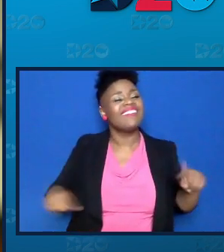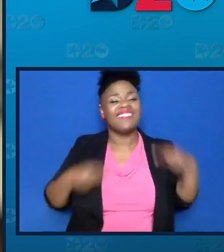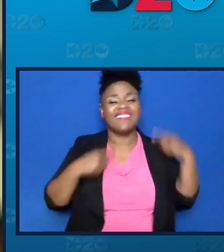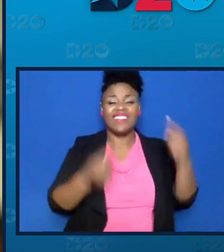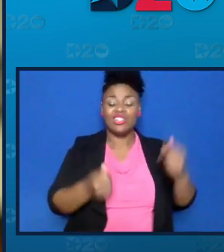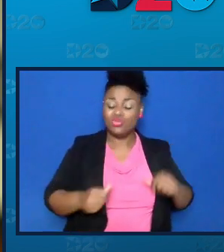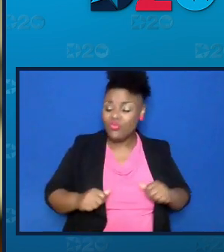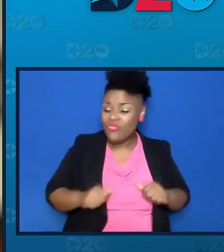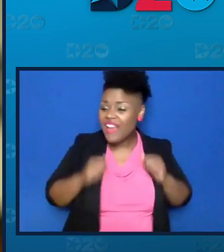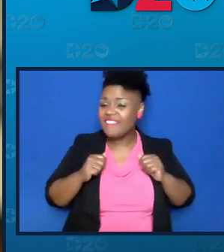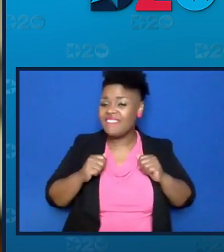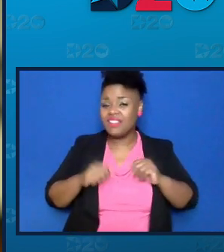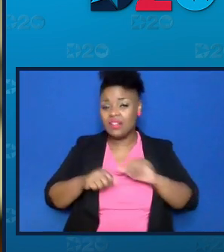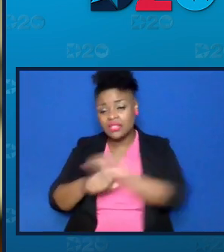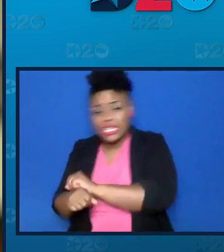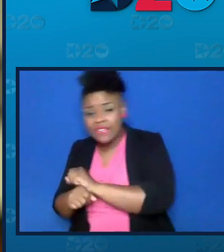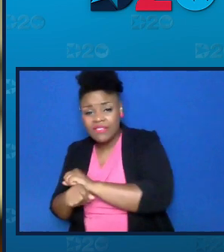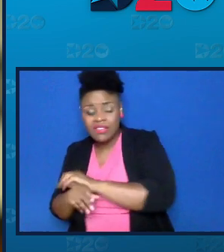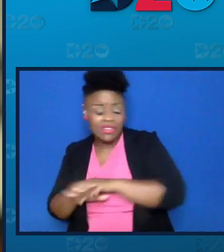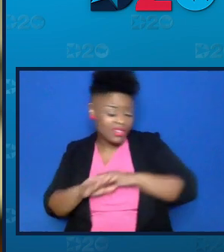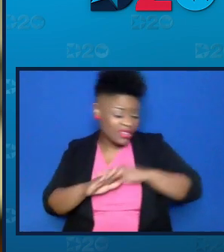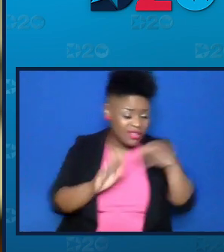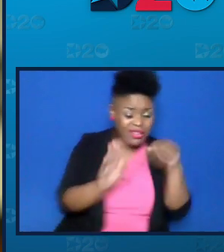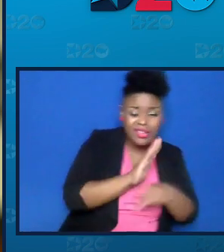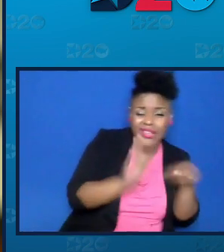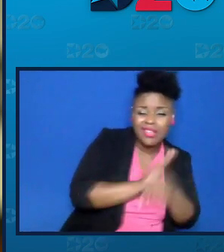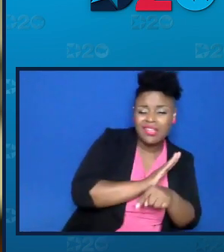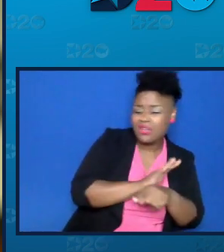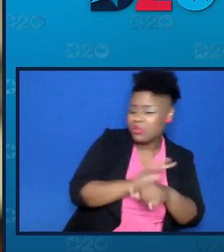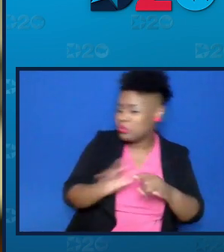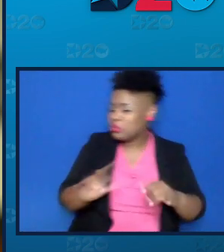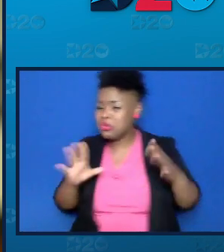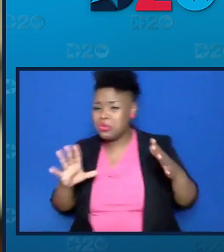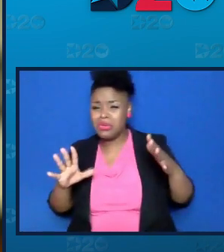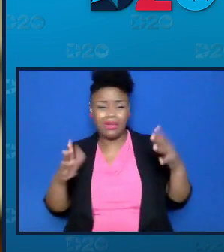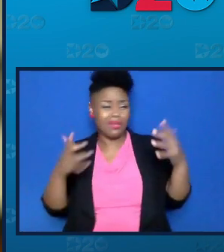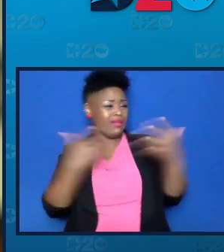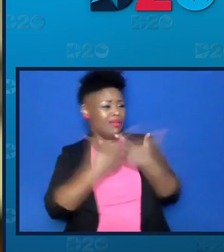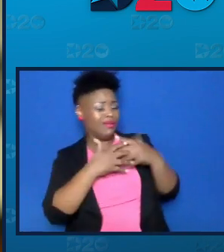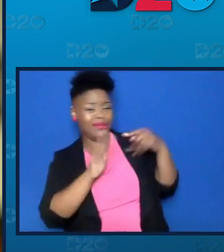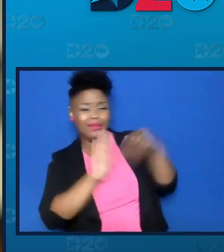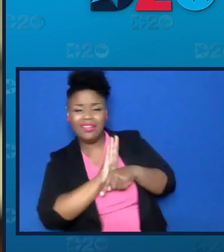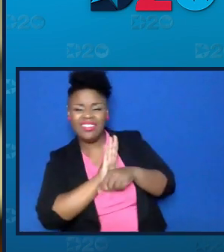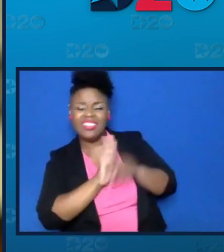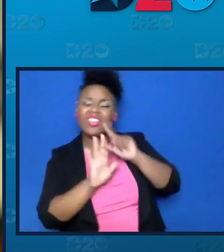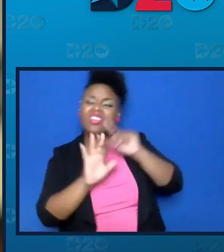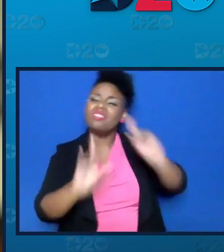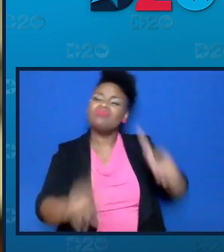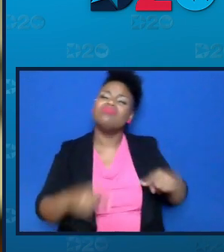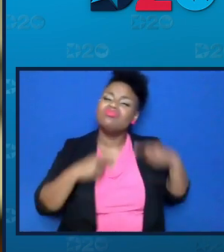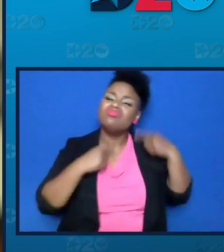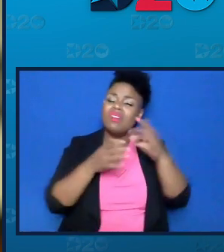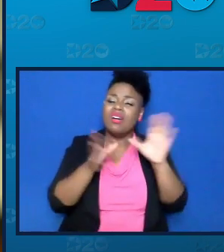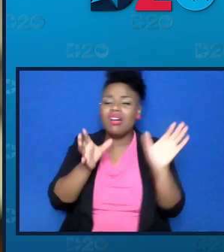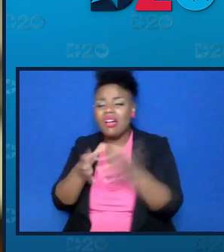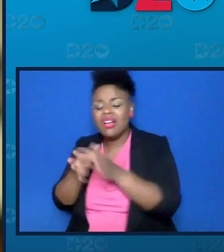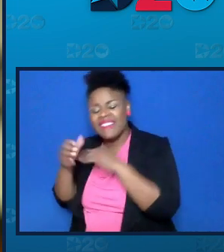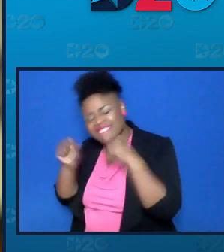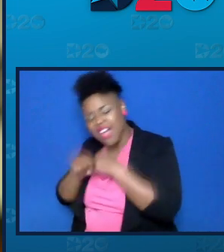assimilation policies, but throughout our past, tribal nations have fought for and helped build this